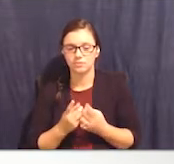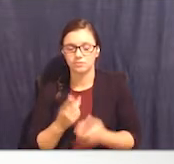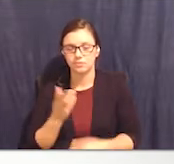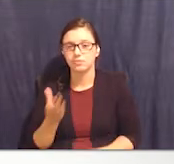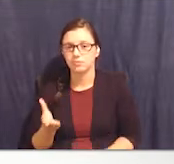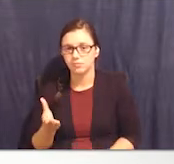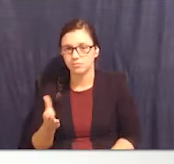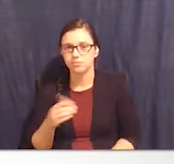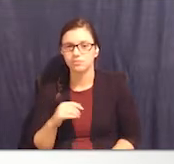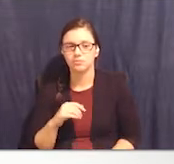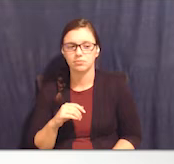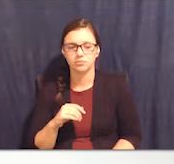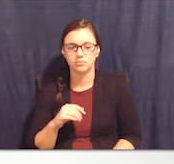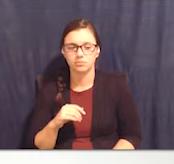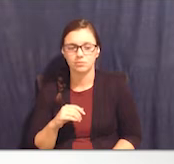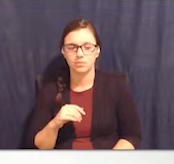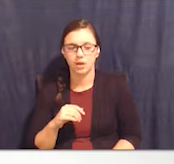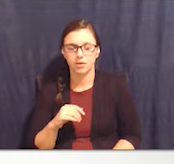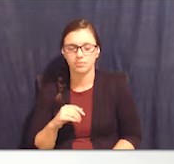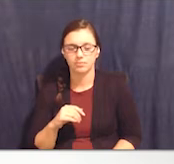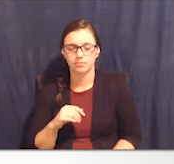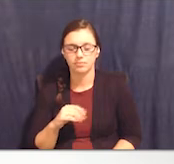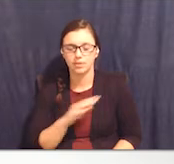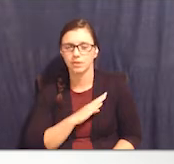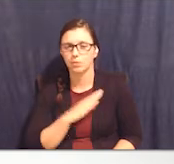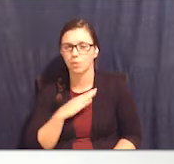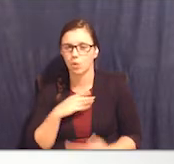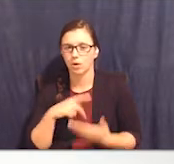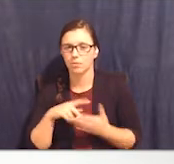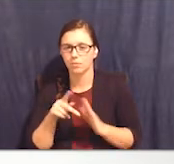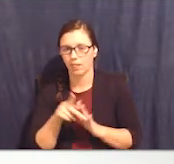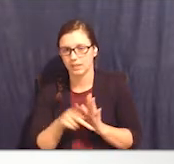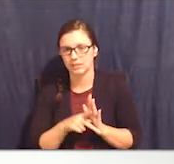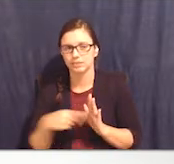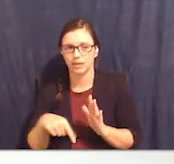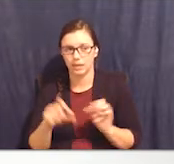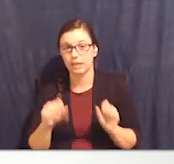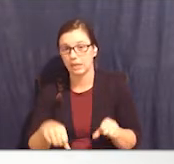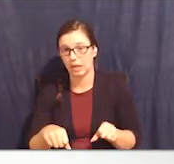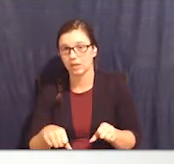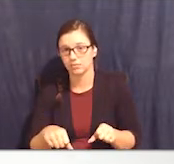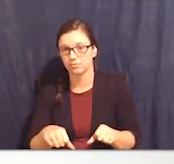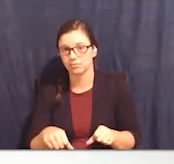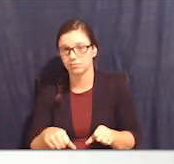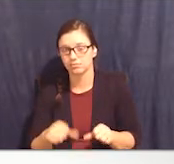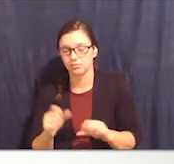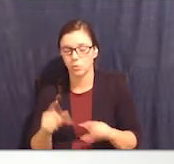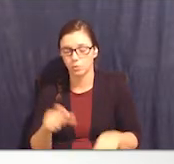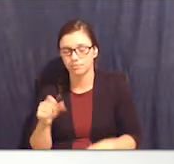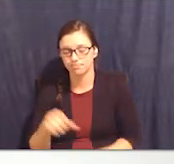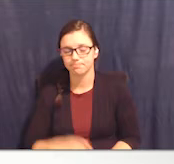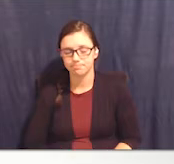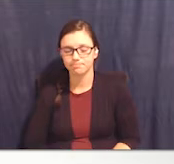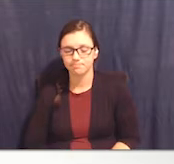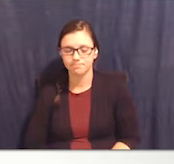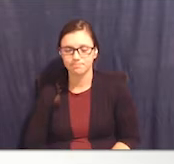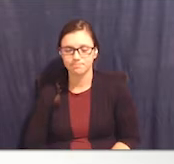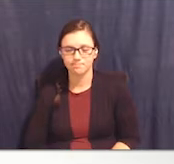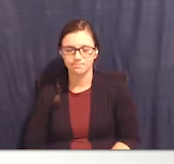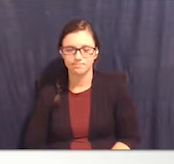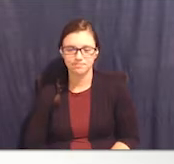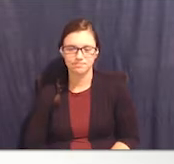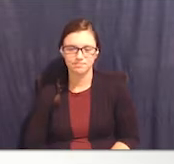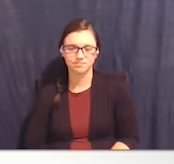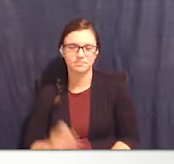private school is an inclusive type of setting, yes, they may start a club as well. Okay? It's fixed hours.